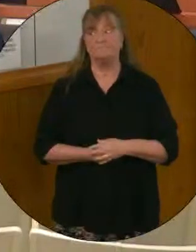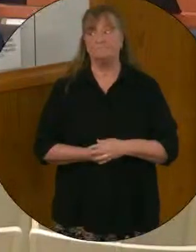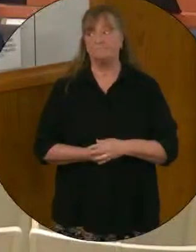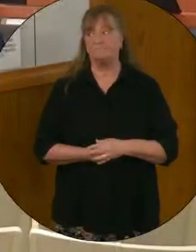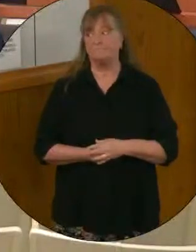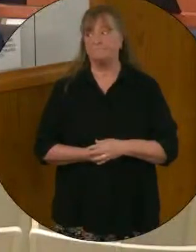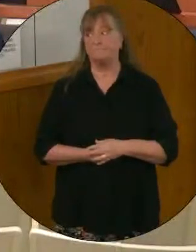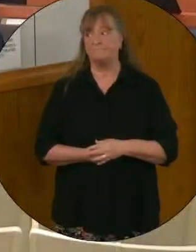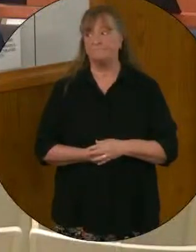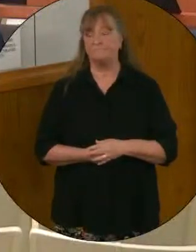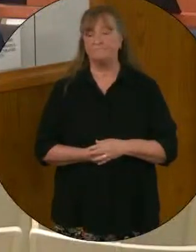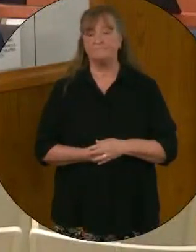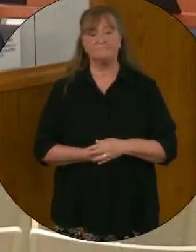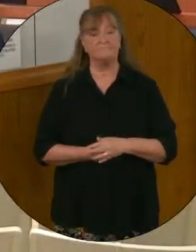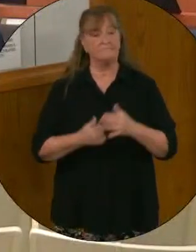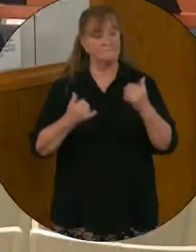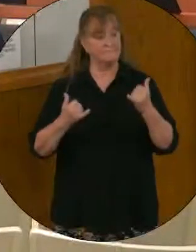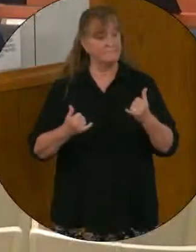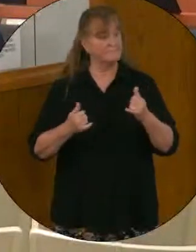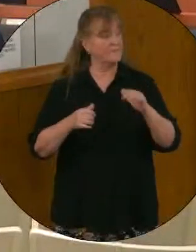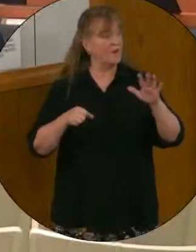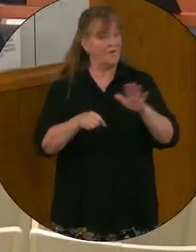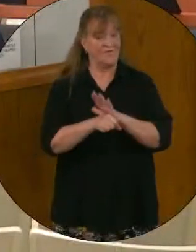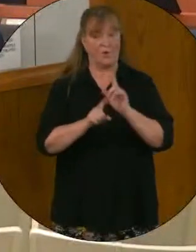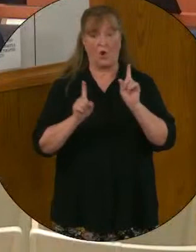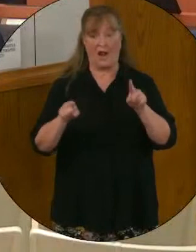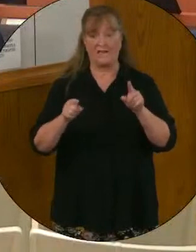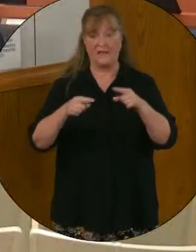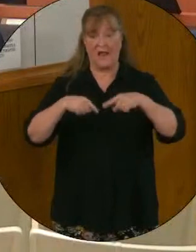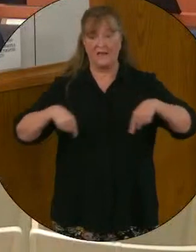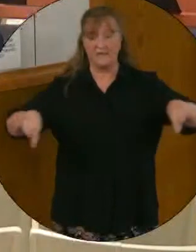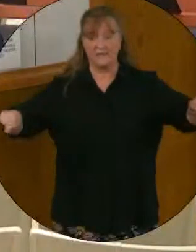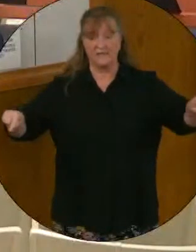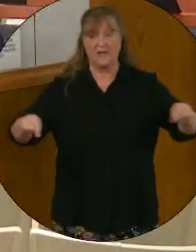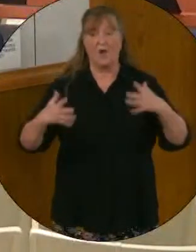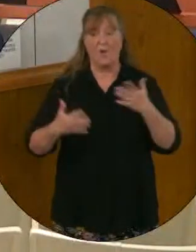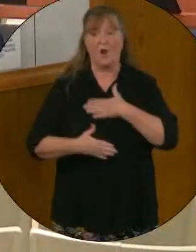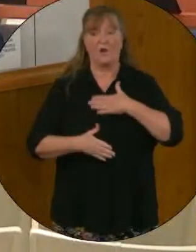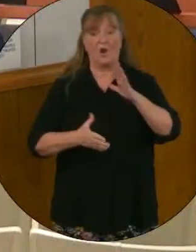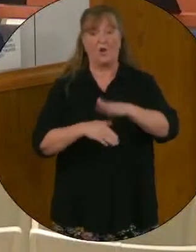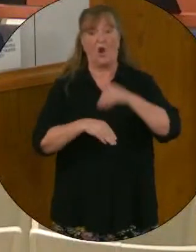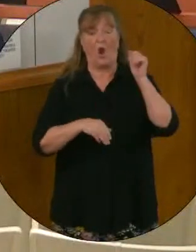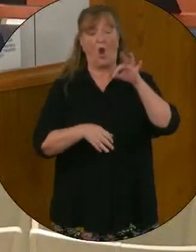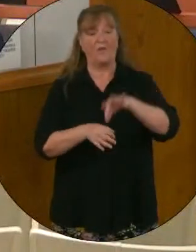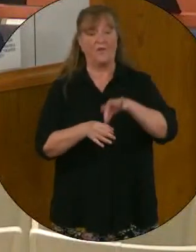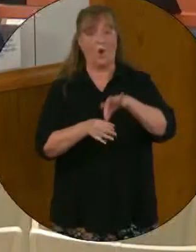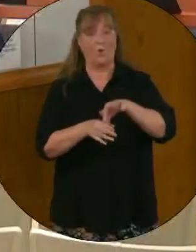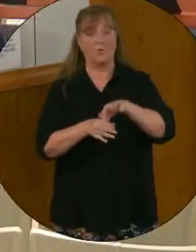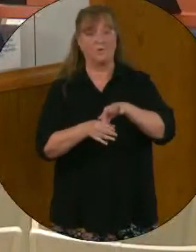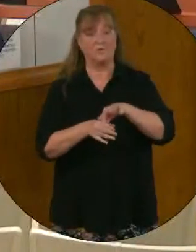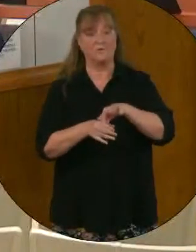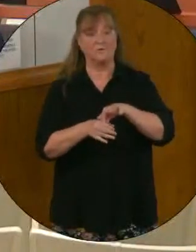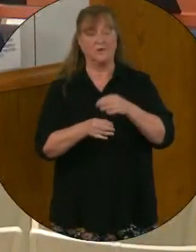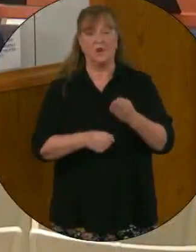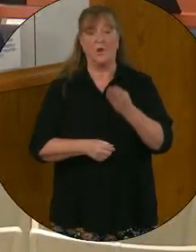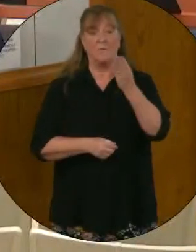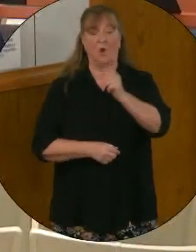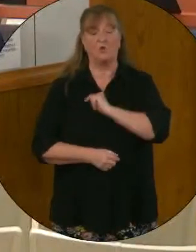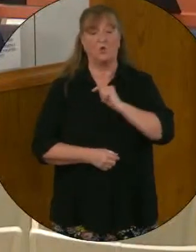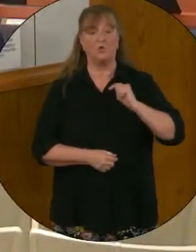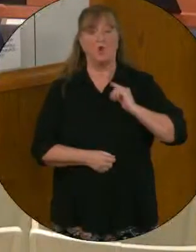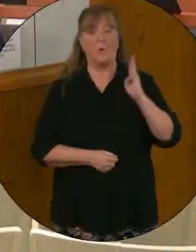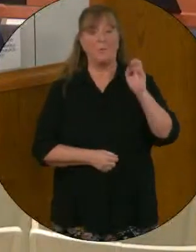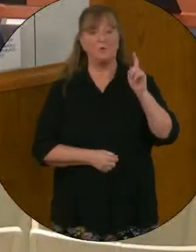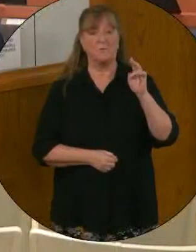Okay, colleagues, now that we have full-on attendance here, I'd like to call the vote. We have a motion by Trustee